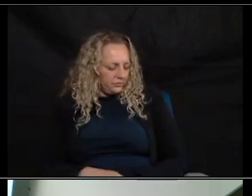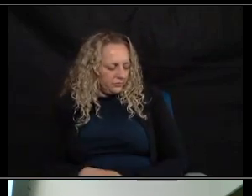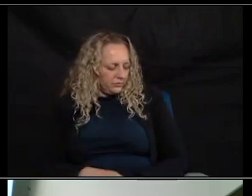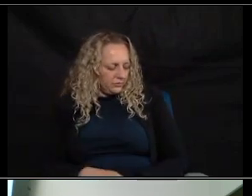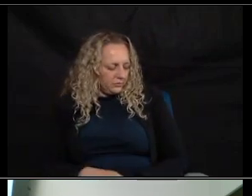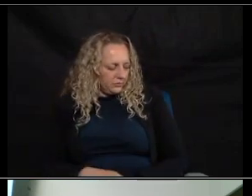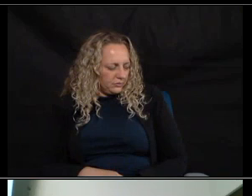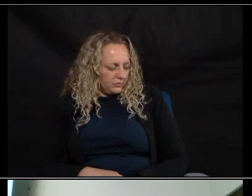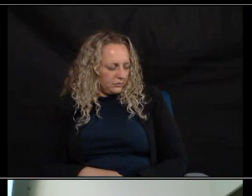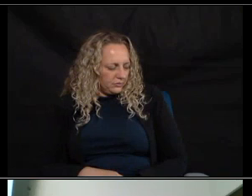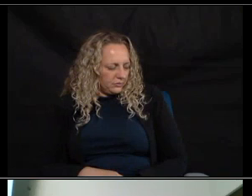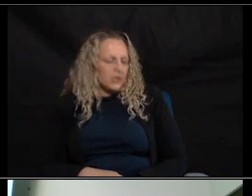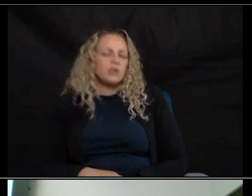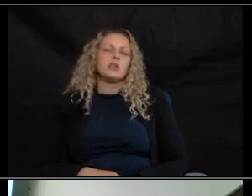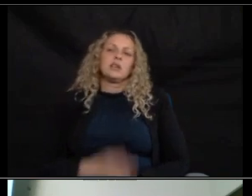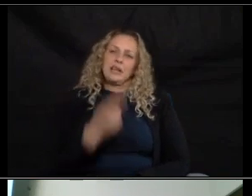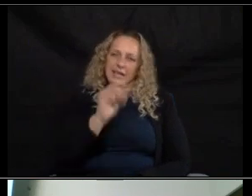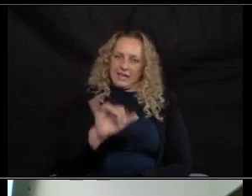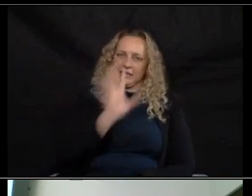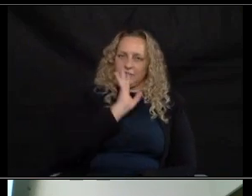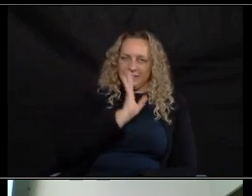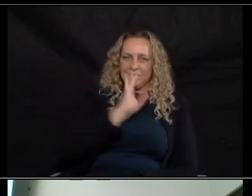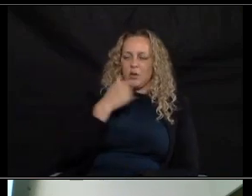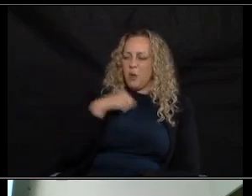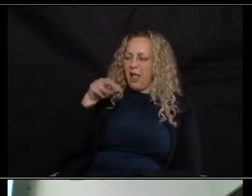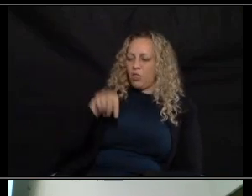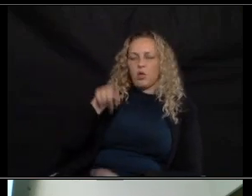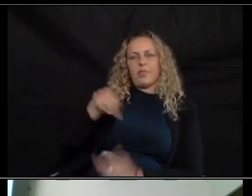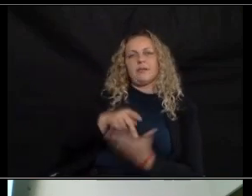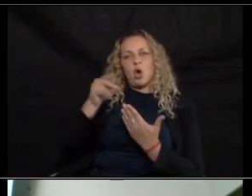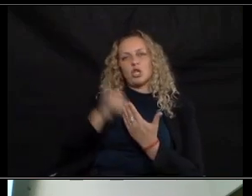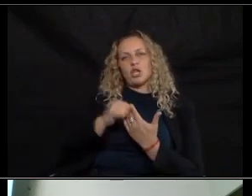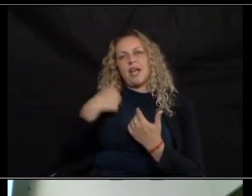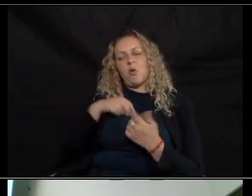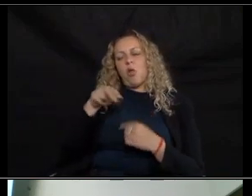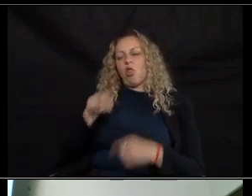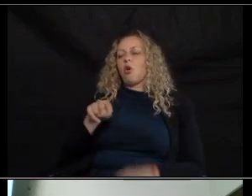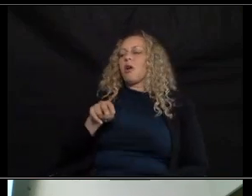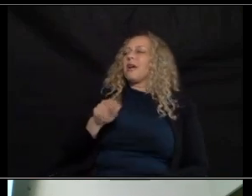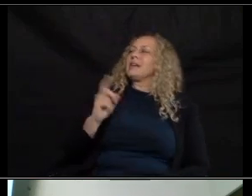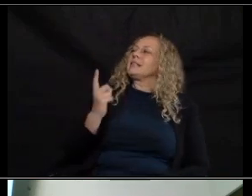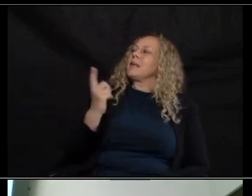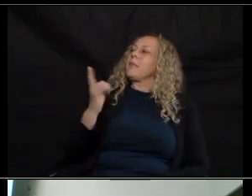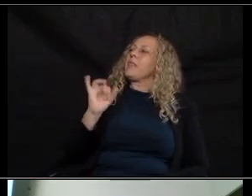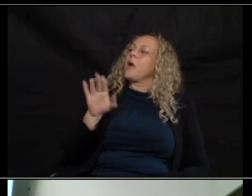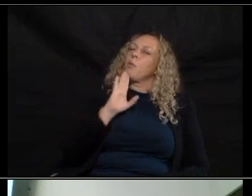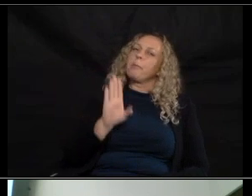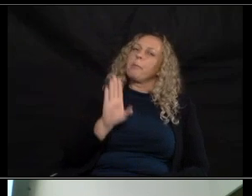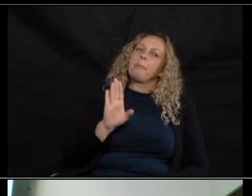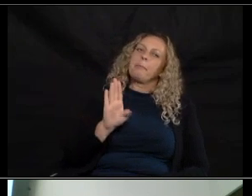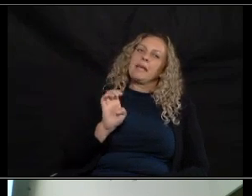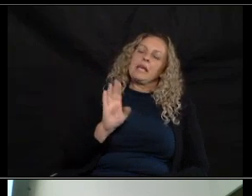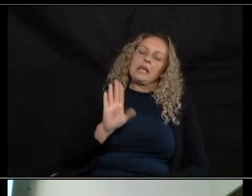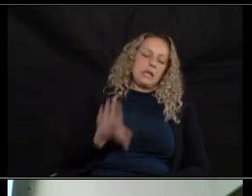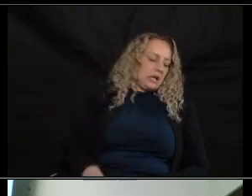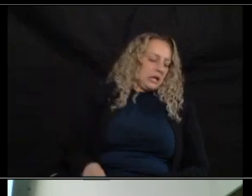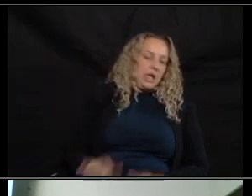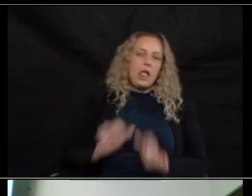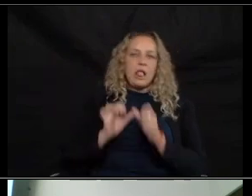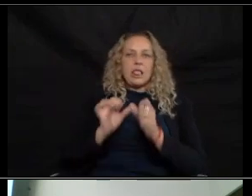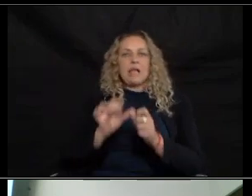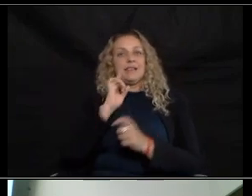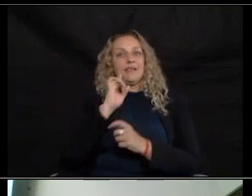I tend to, when I look at this project, we're looking at something that will be lasting